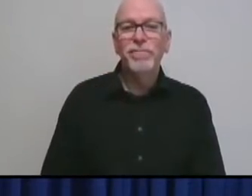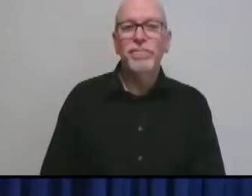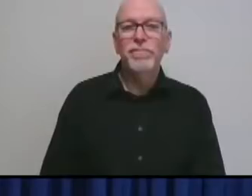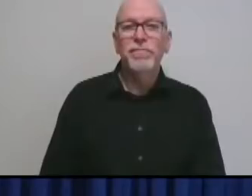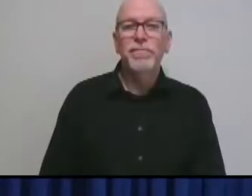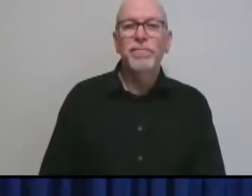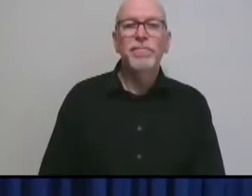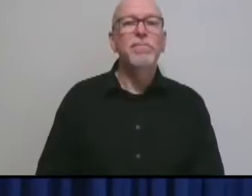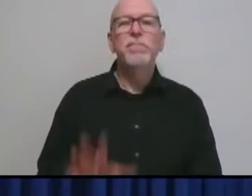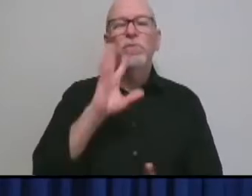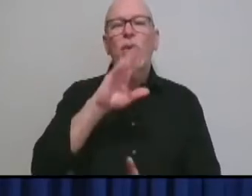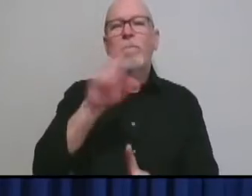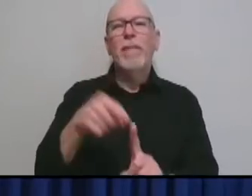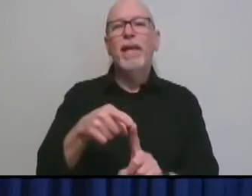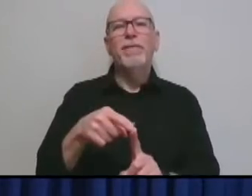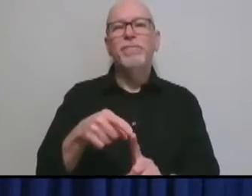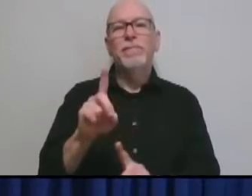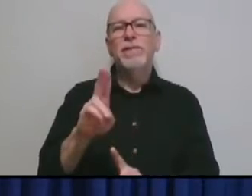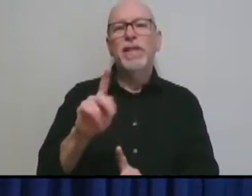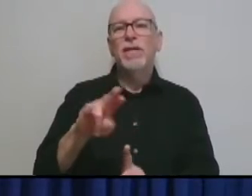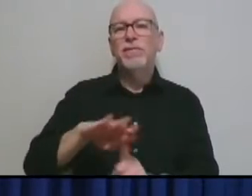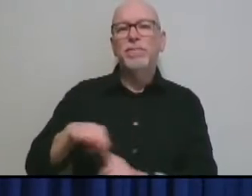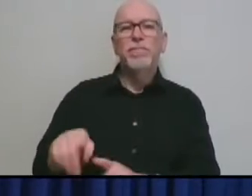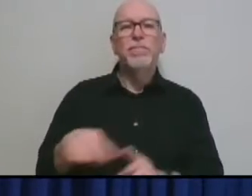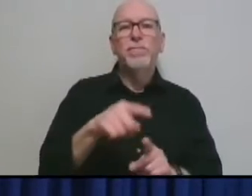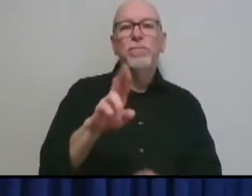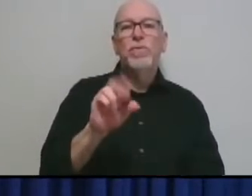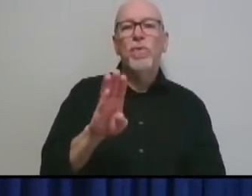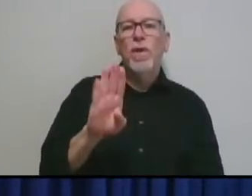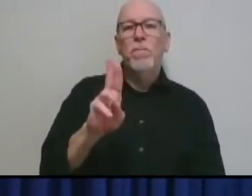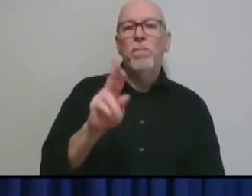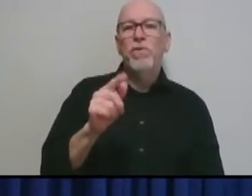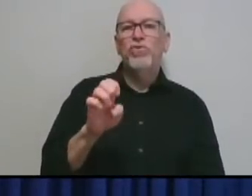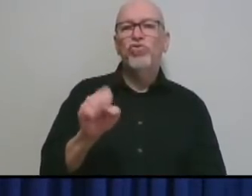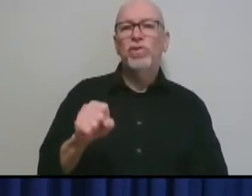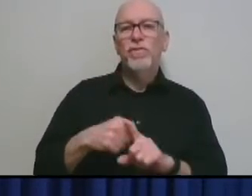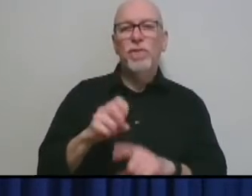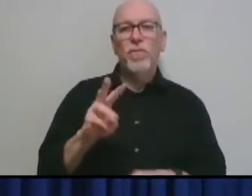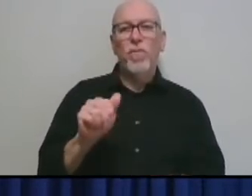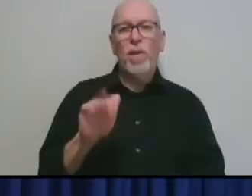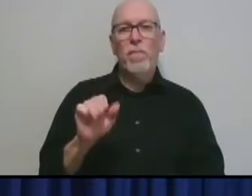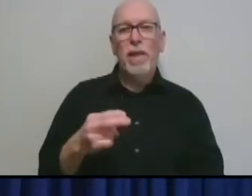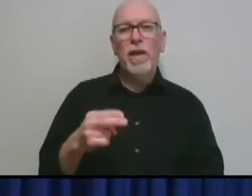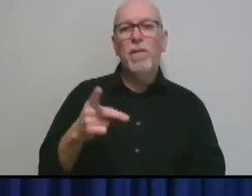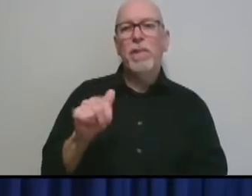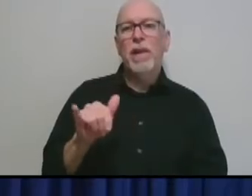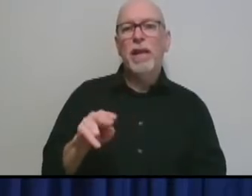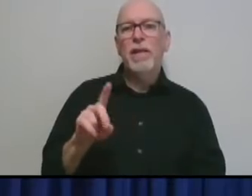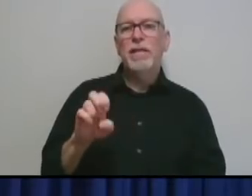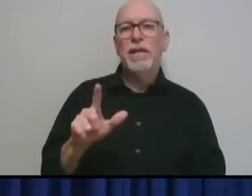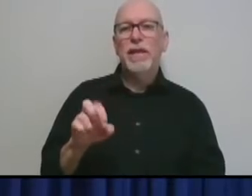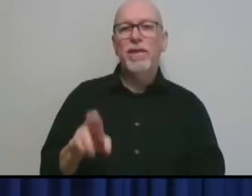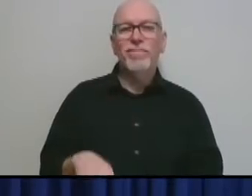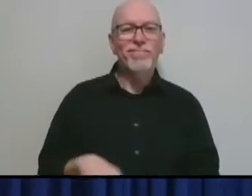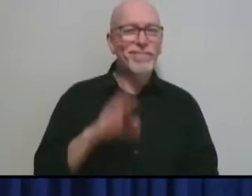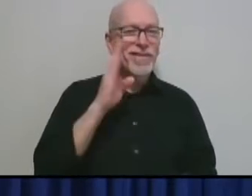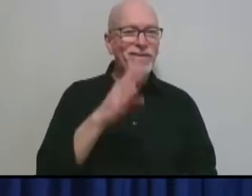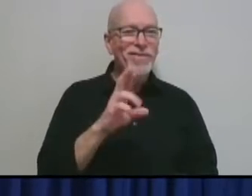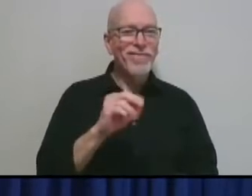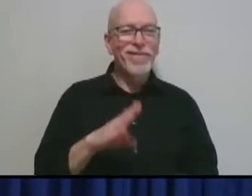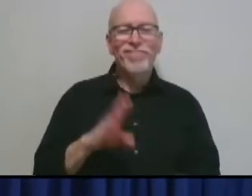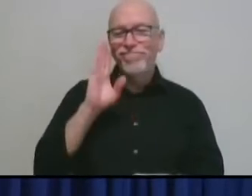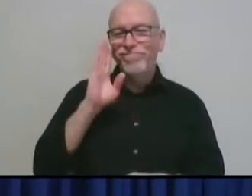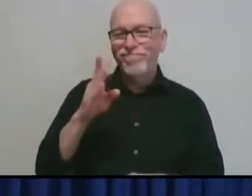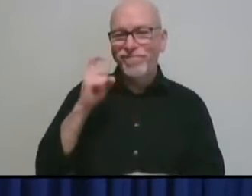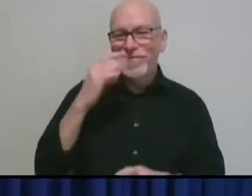Okay, we'll come back to Dustin. Rob Burgess with the Wabash Plain Dealer. Rob, good afternoon. good afternoon, Governor. At